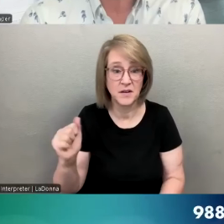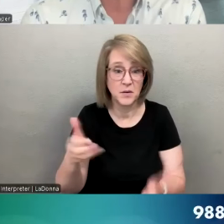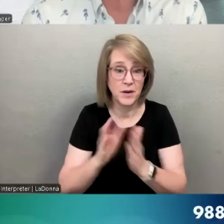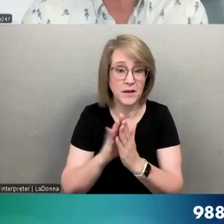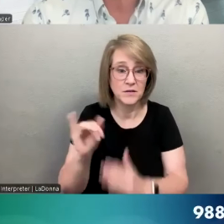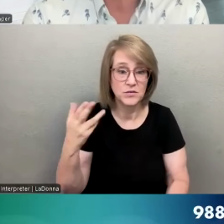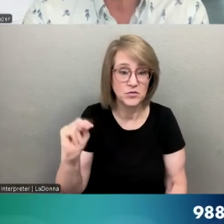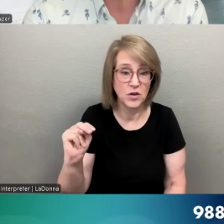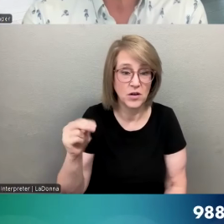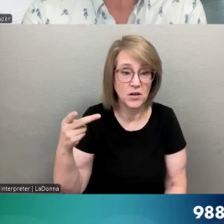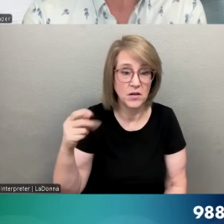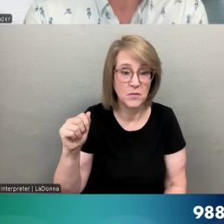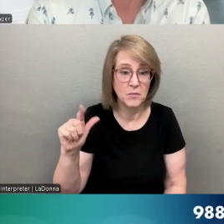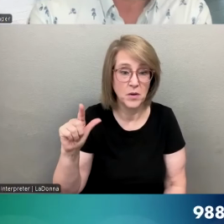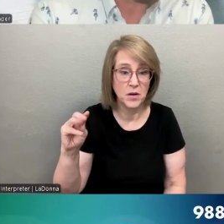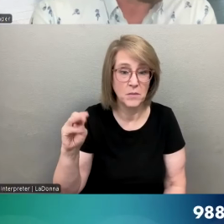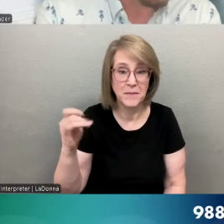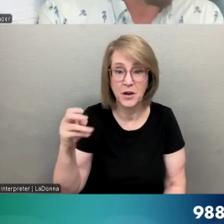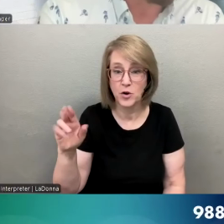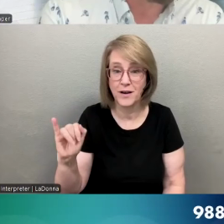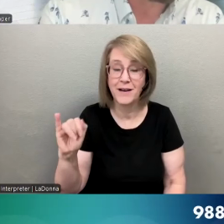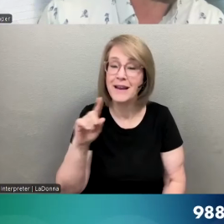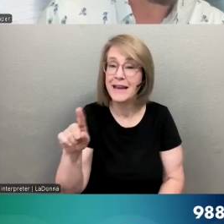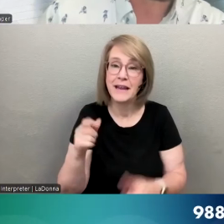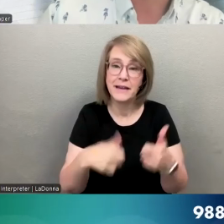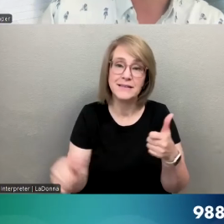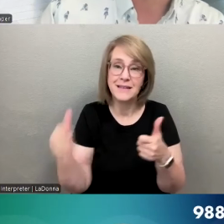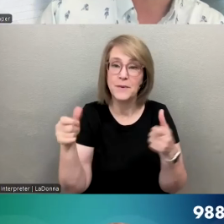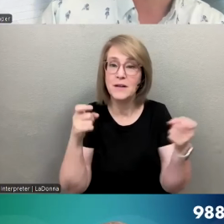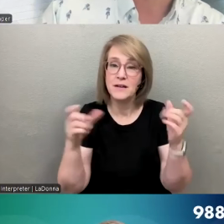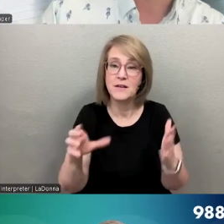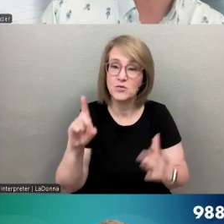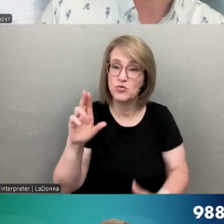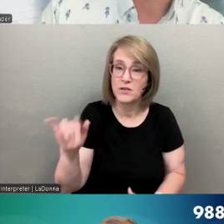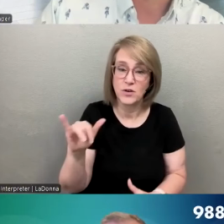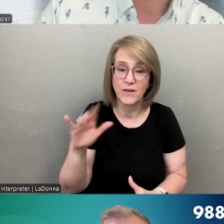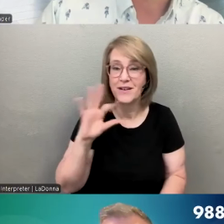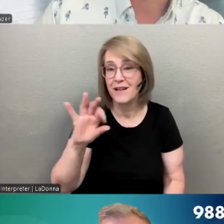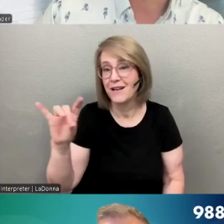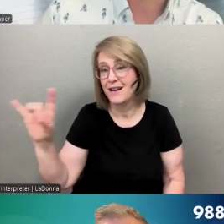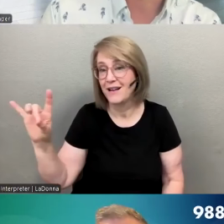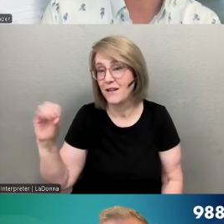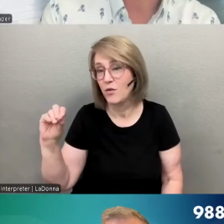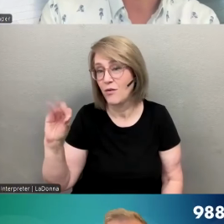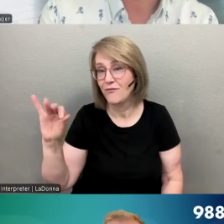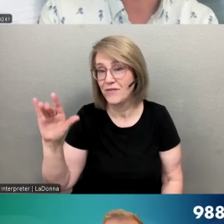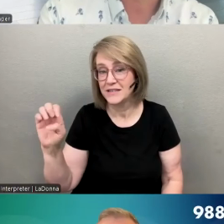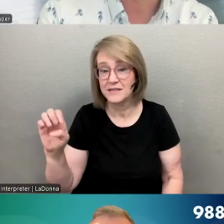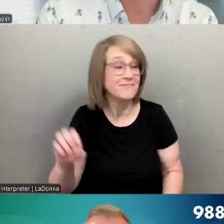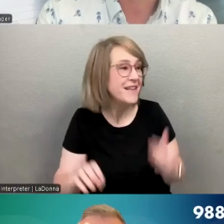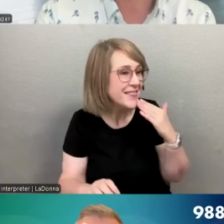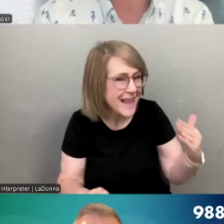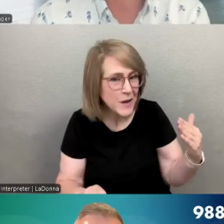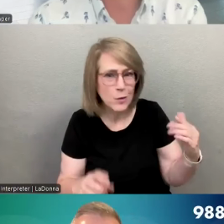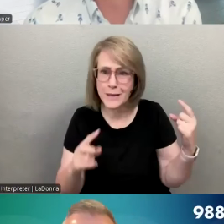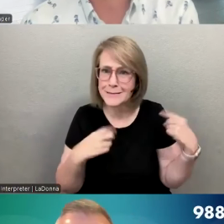who's the Deputy Director at the 988 office. Welcome, John. Thanks, John. Good to be here. It's been a minute since I've been on the Crisis Jam,